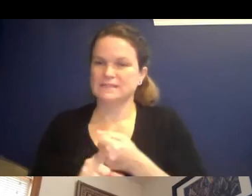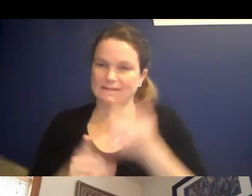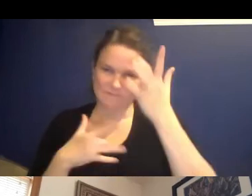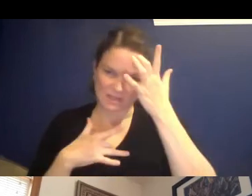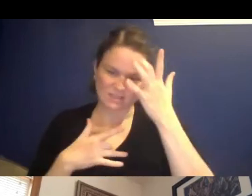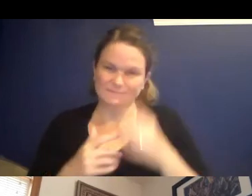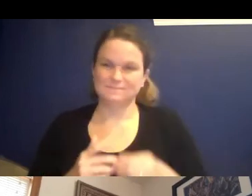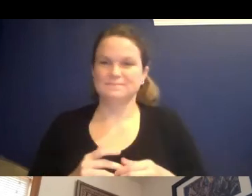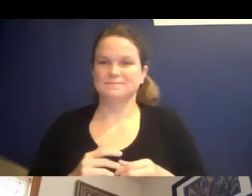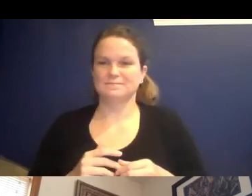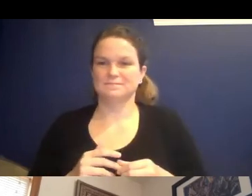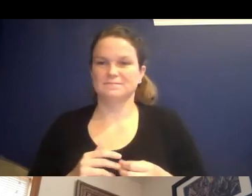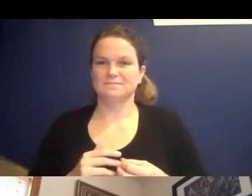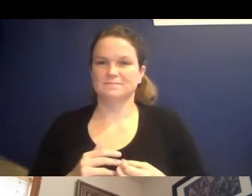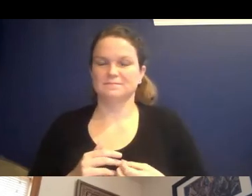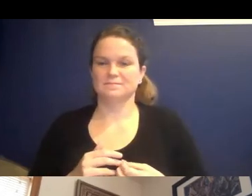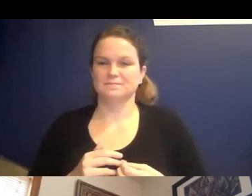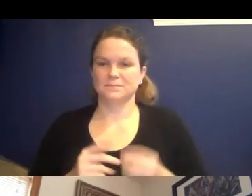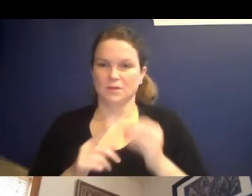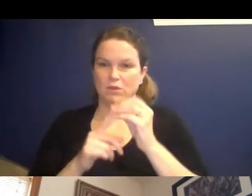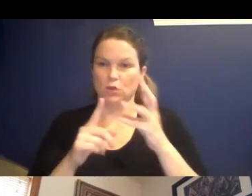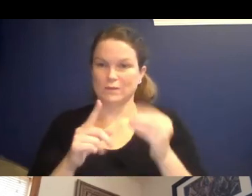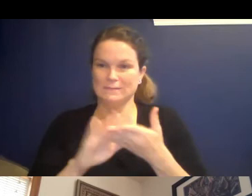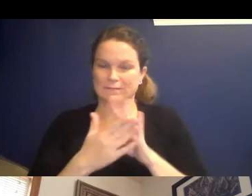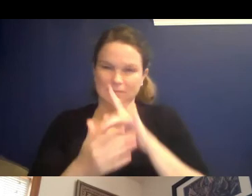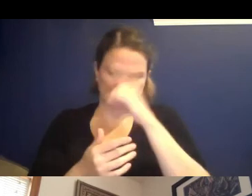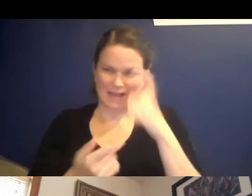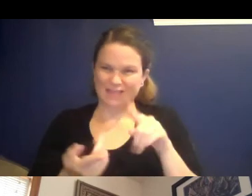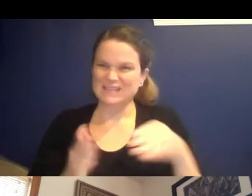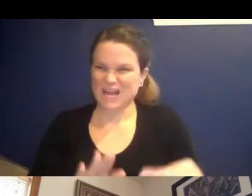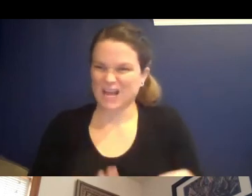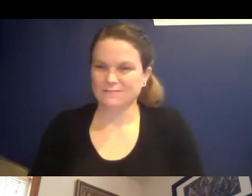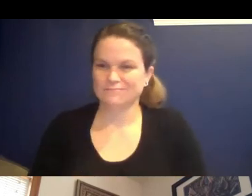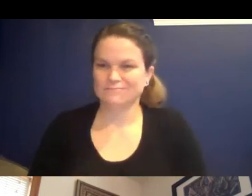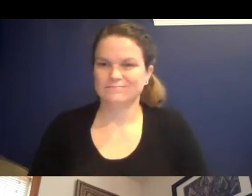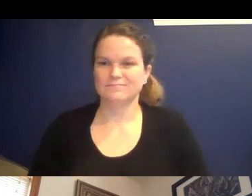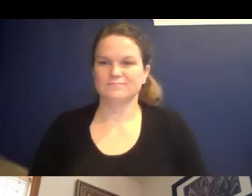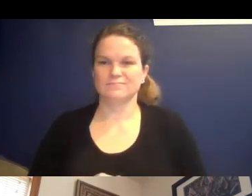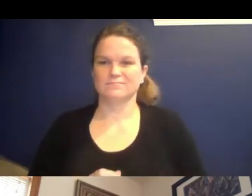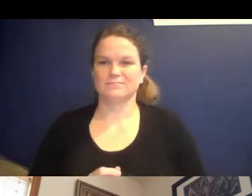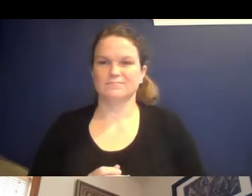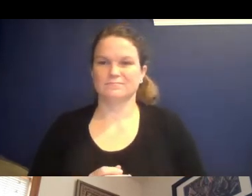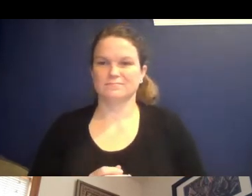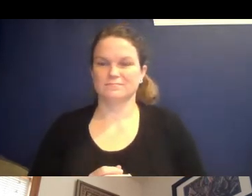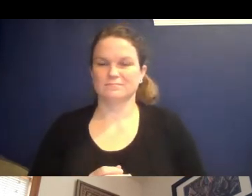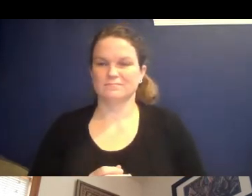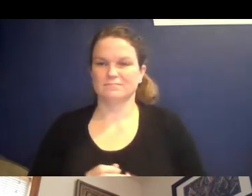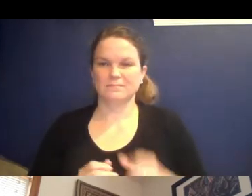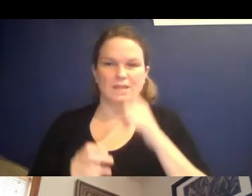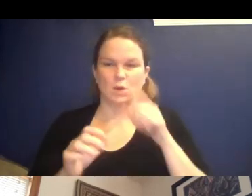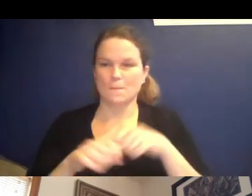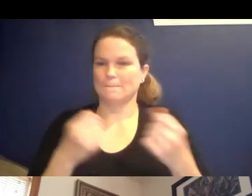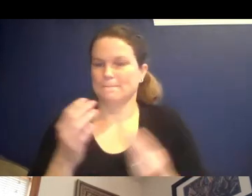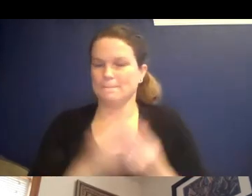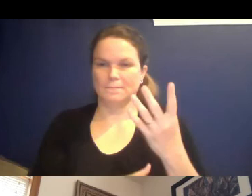them their chrysalis turns black and they die, and they don't emerge and turn into